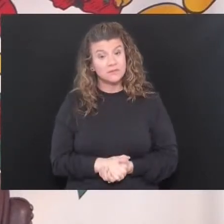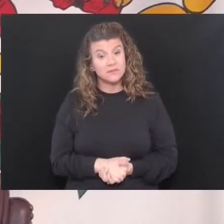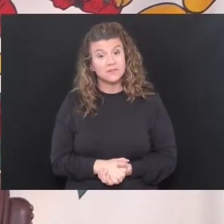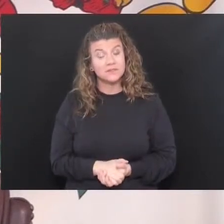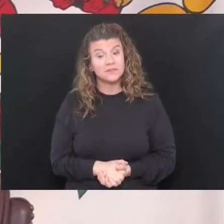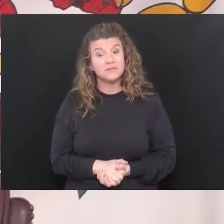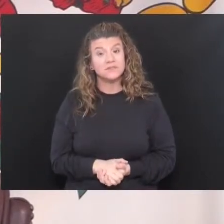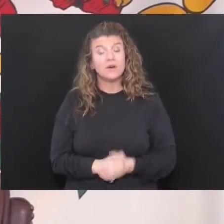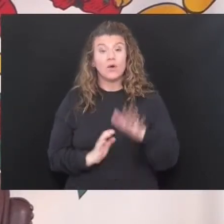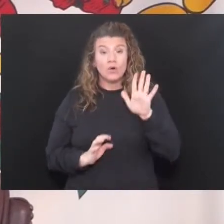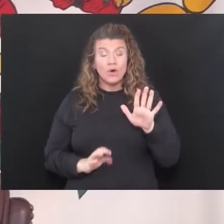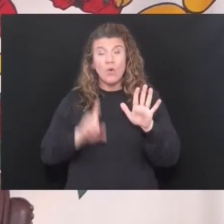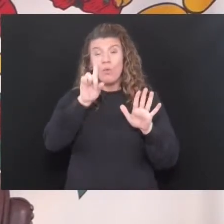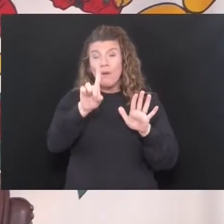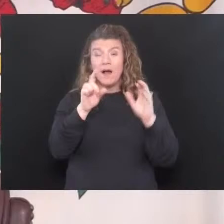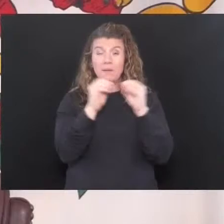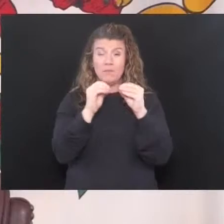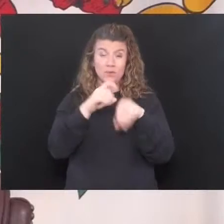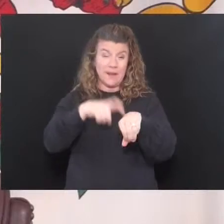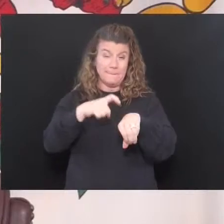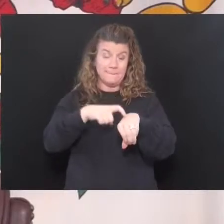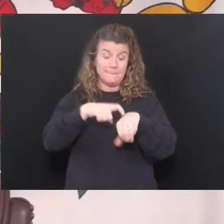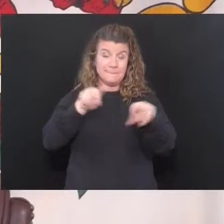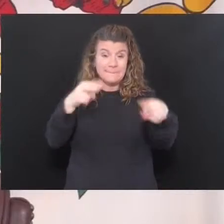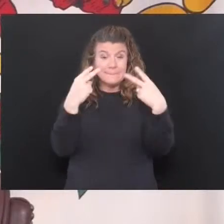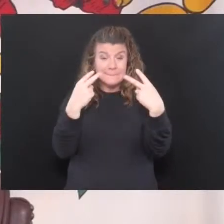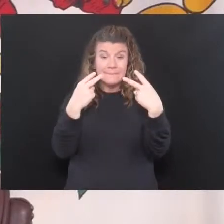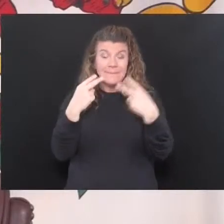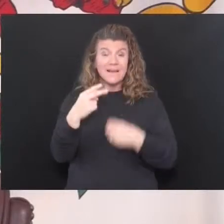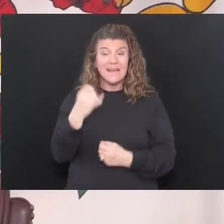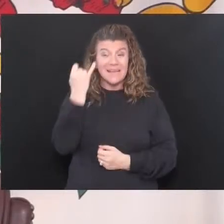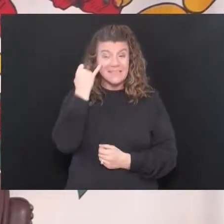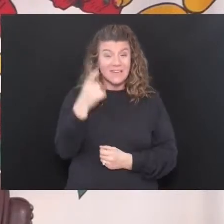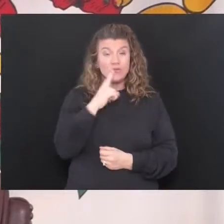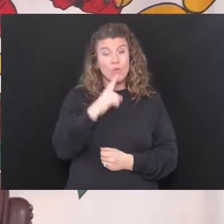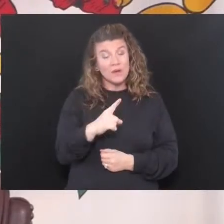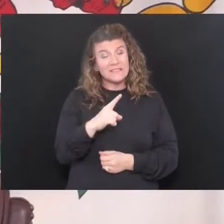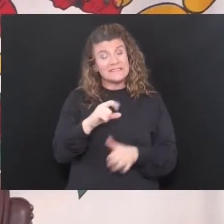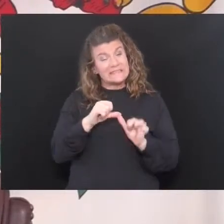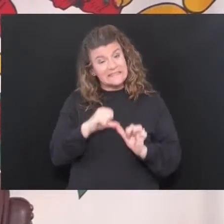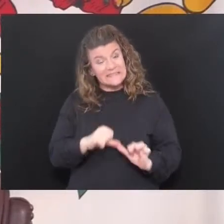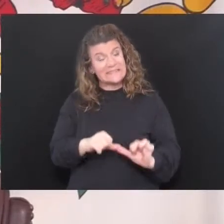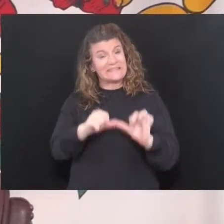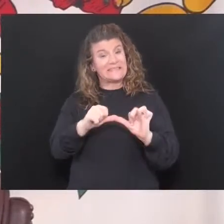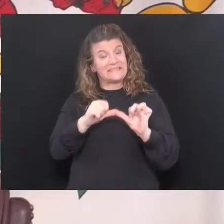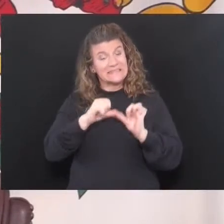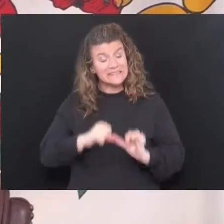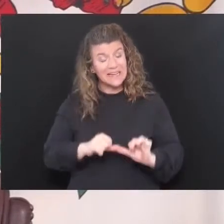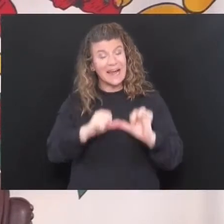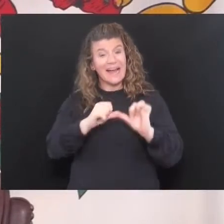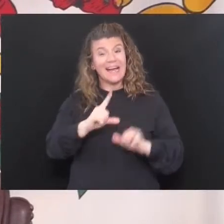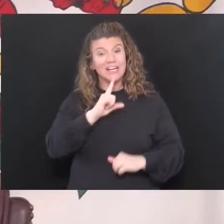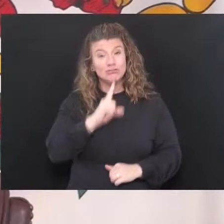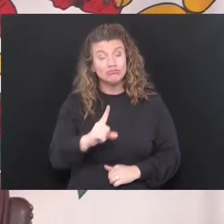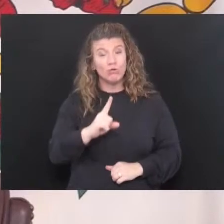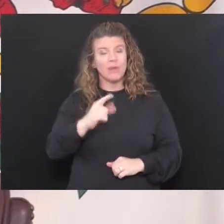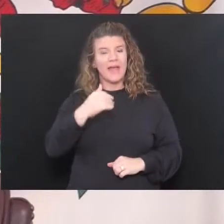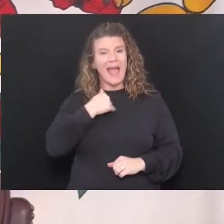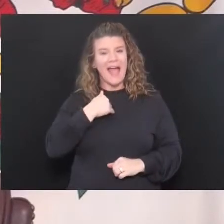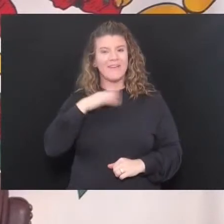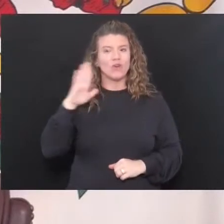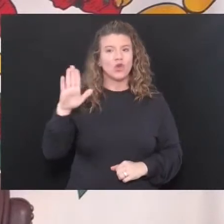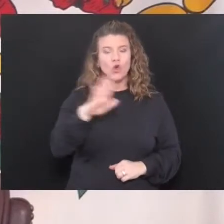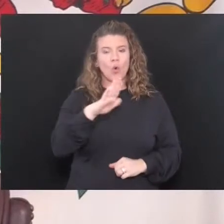to have you one more time. Because if you will really bear down, and we'll truly have the team